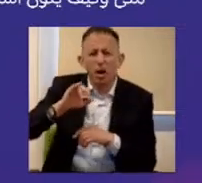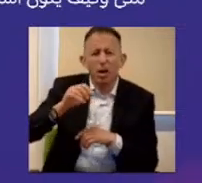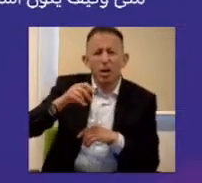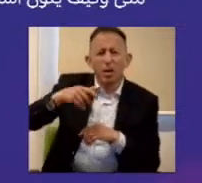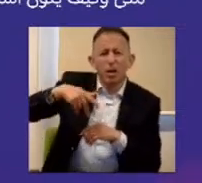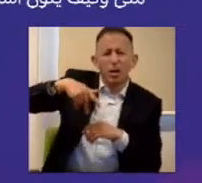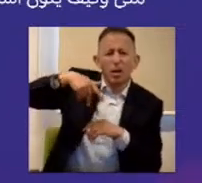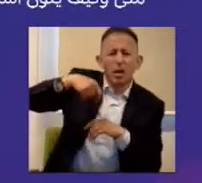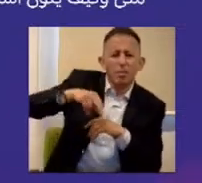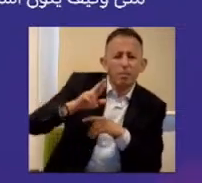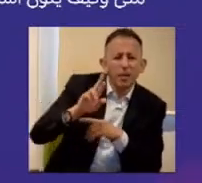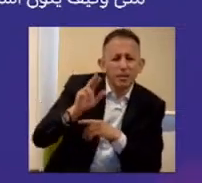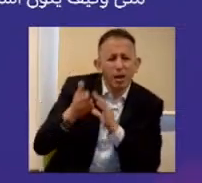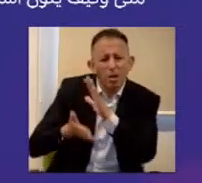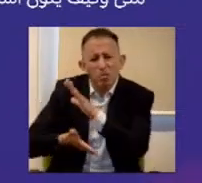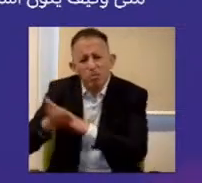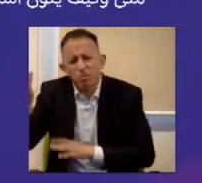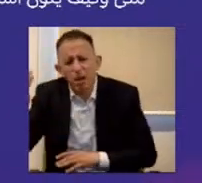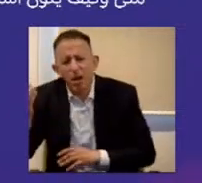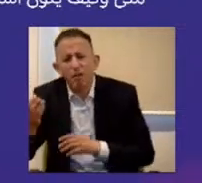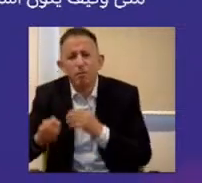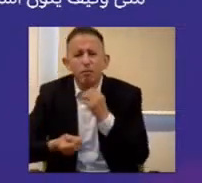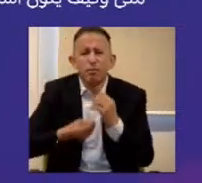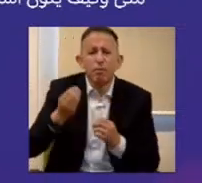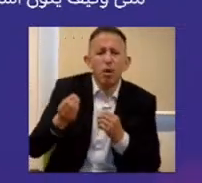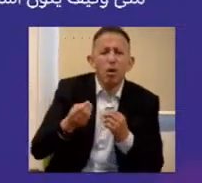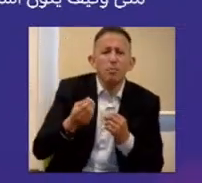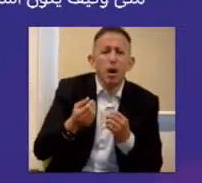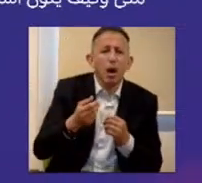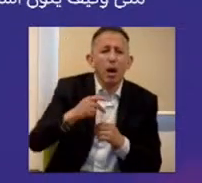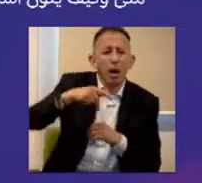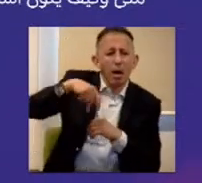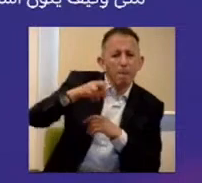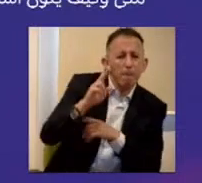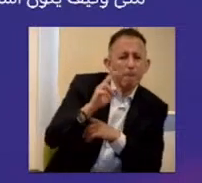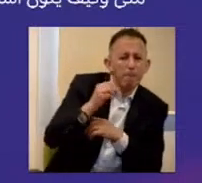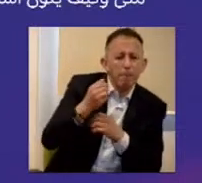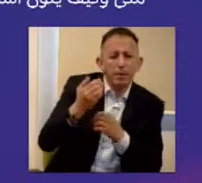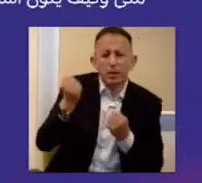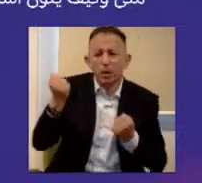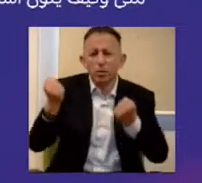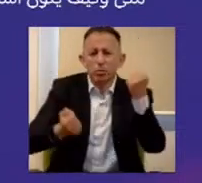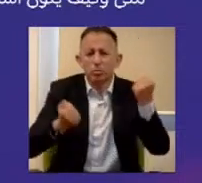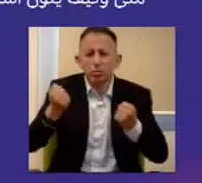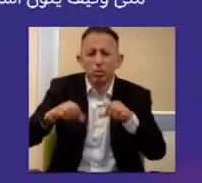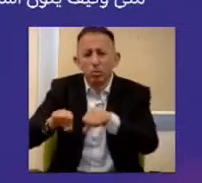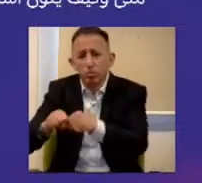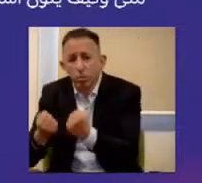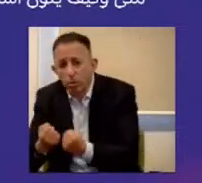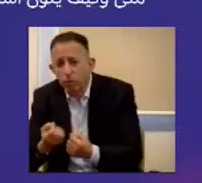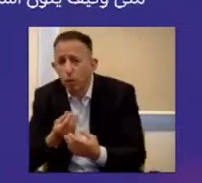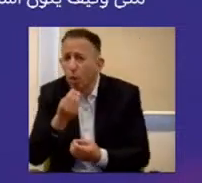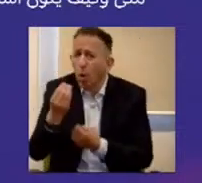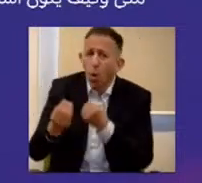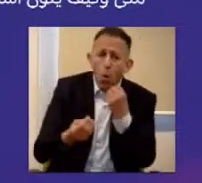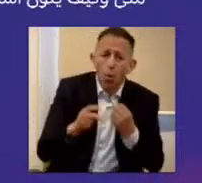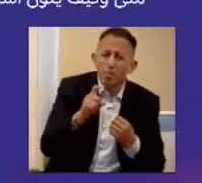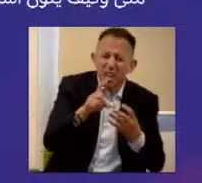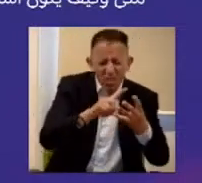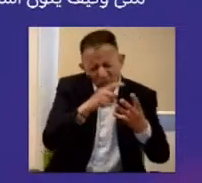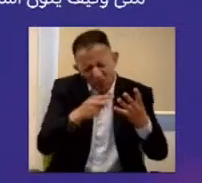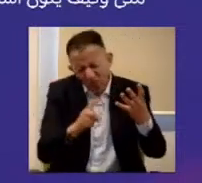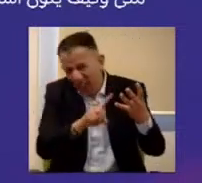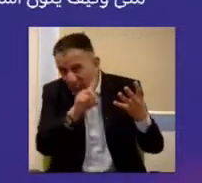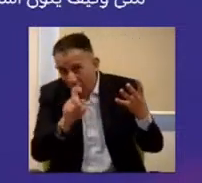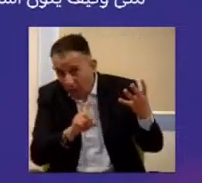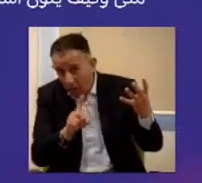that Peter's car was broken, that Peter and John met along the way? If I ask you to answer this question, or